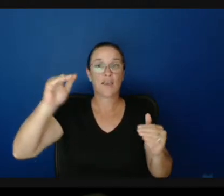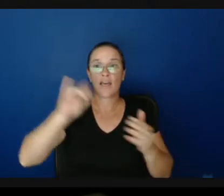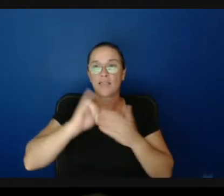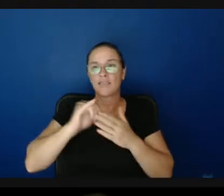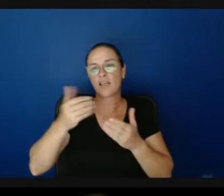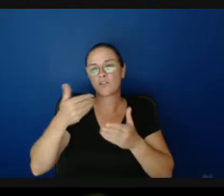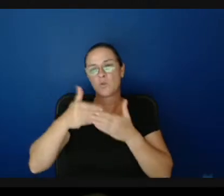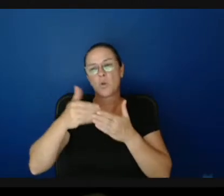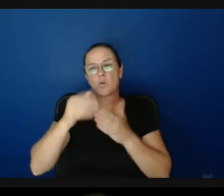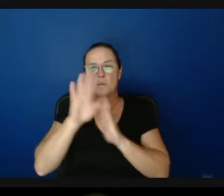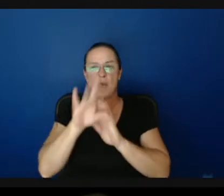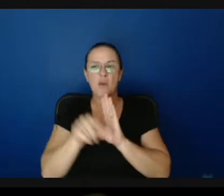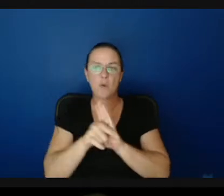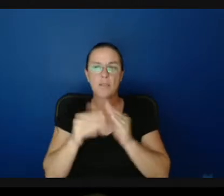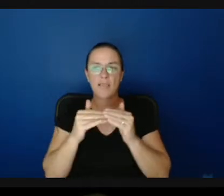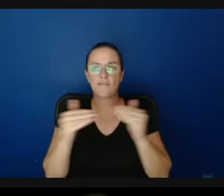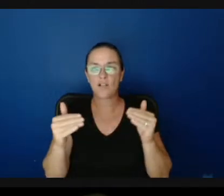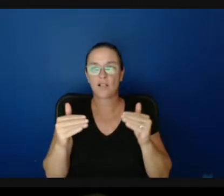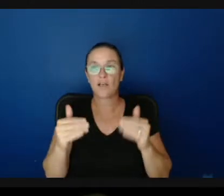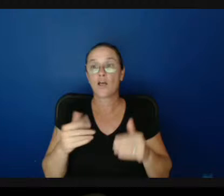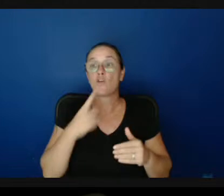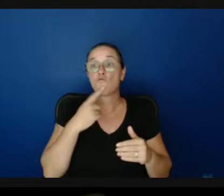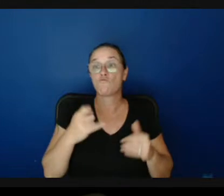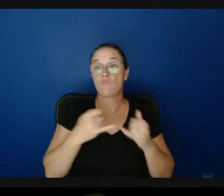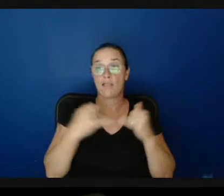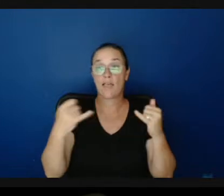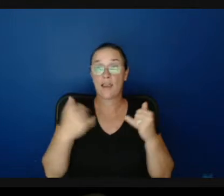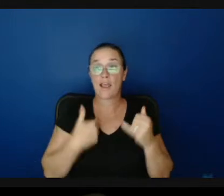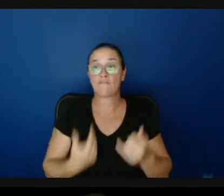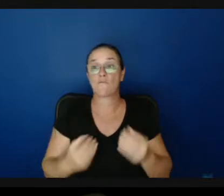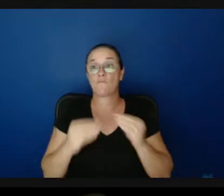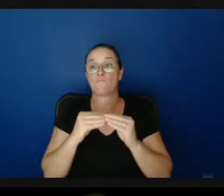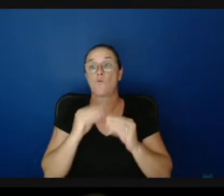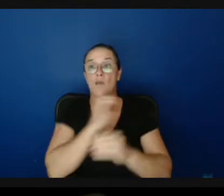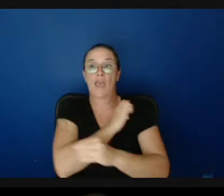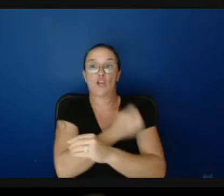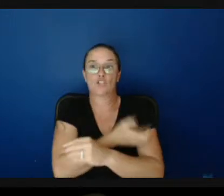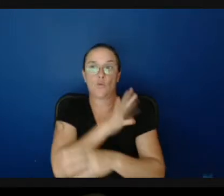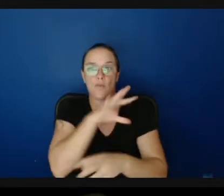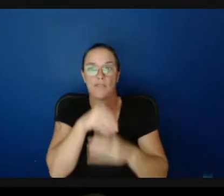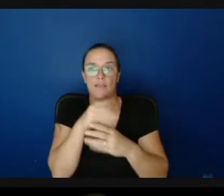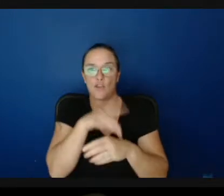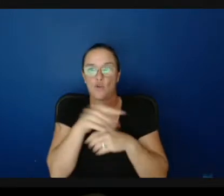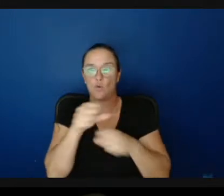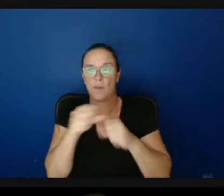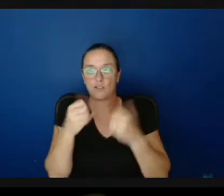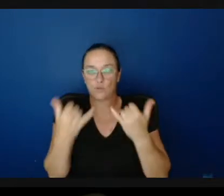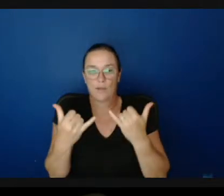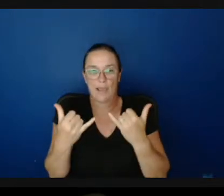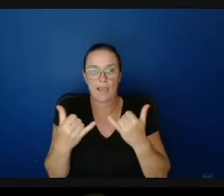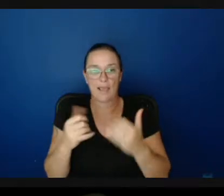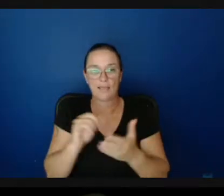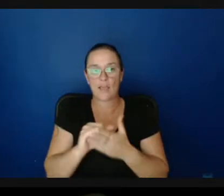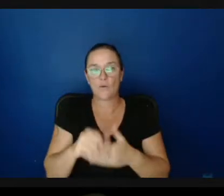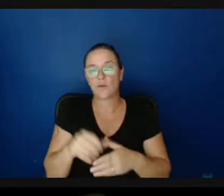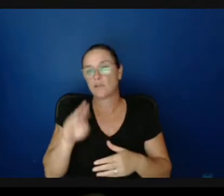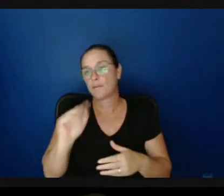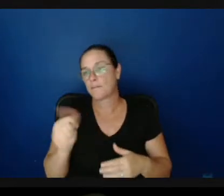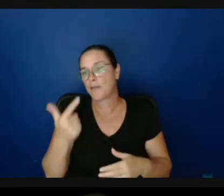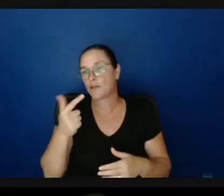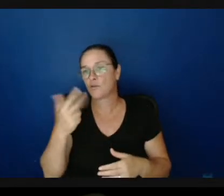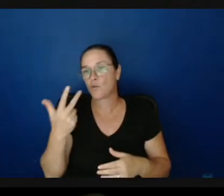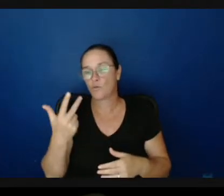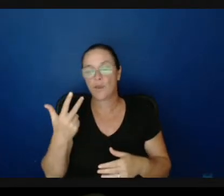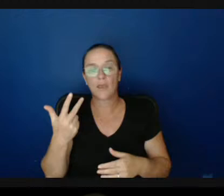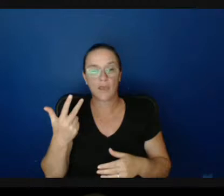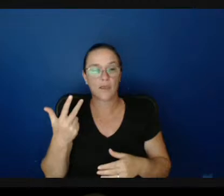level. If we look at the red line, you see that there is a little bit of more energy in earthquakes released just today. That was at magnitude 3-ish on the south flank that